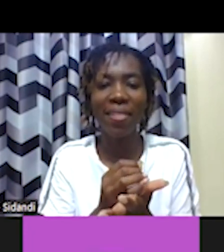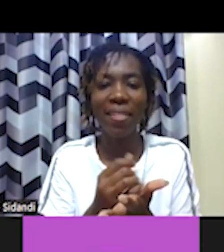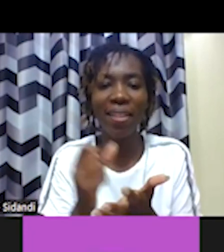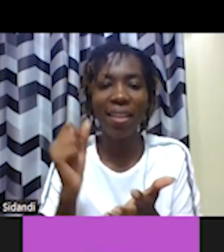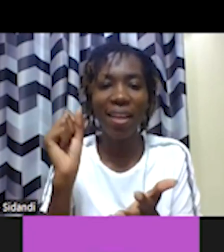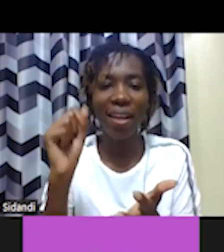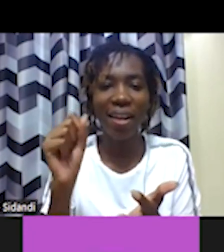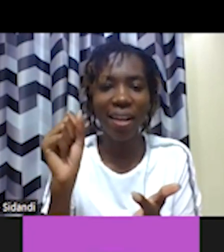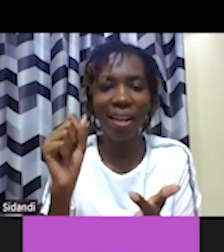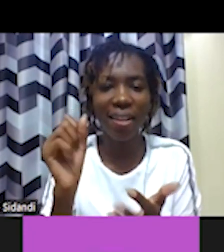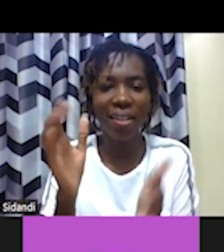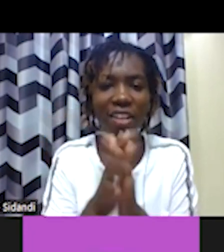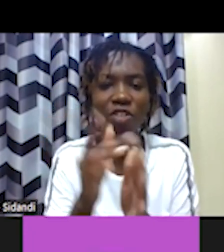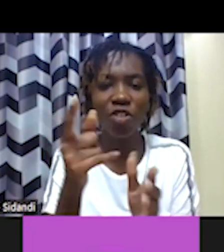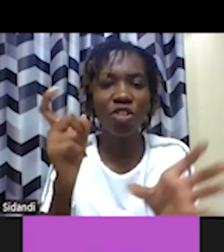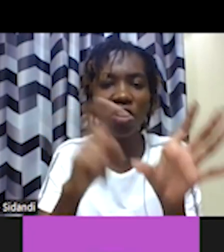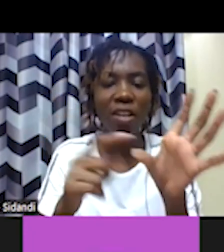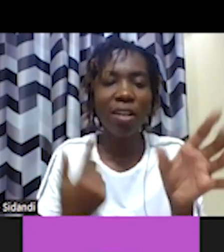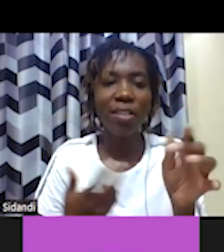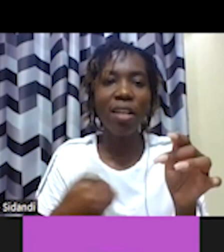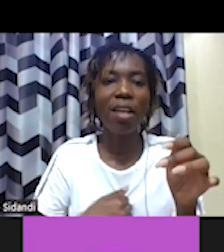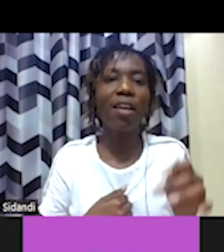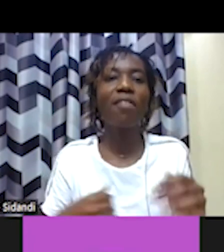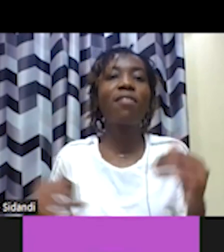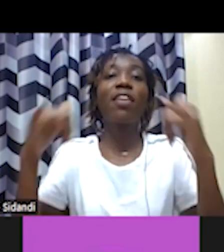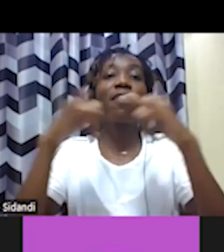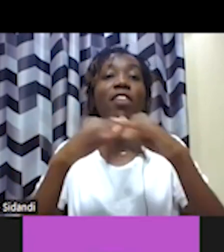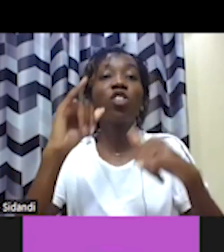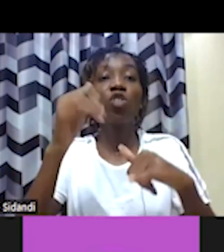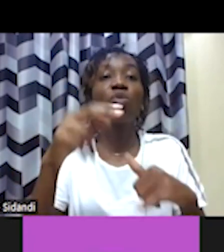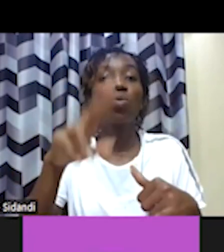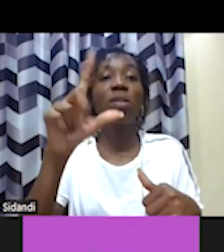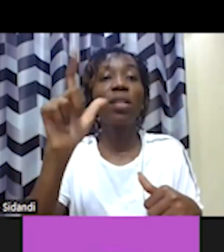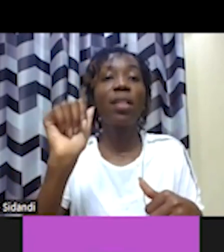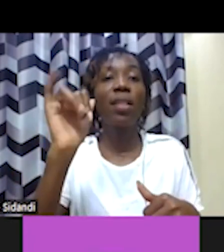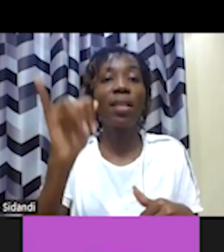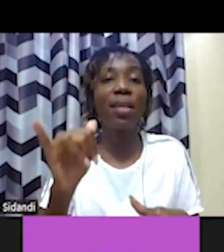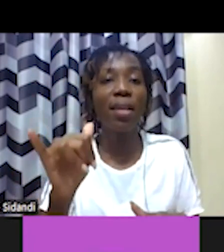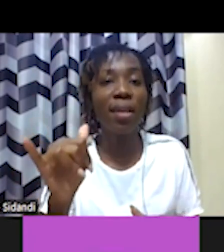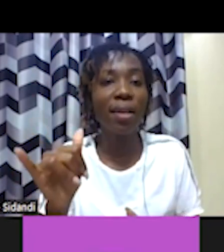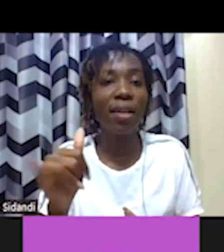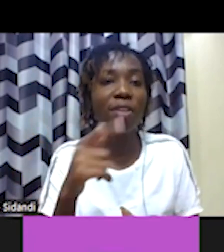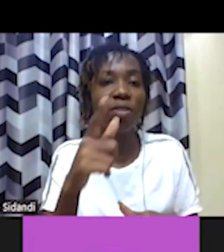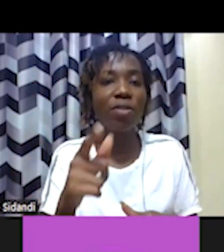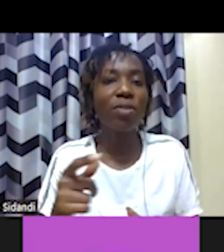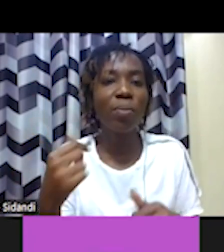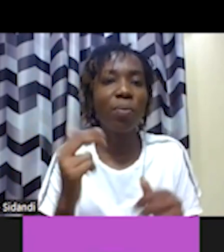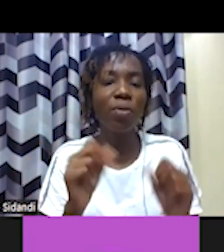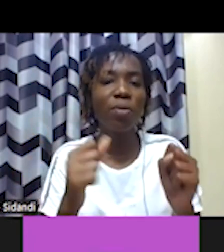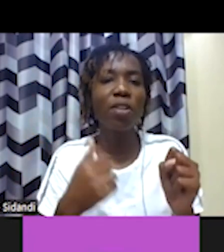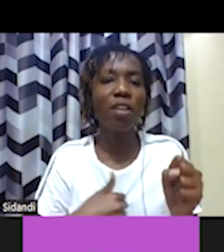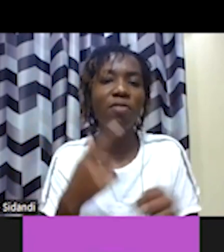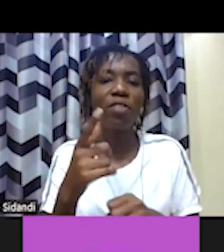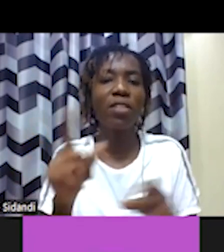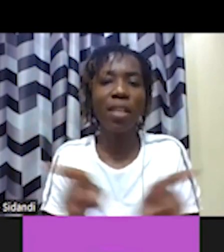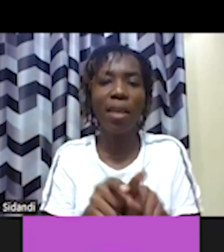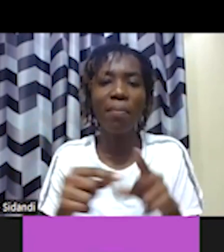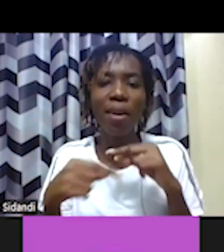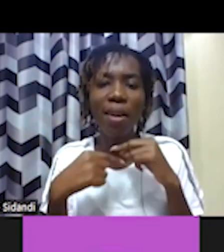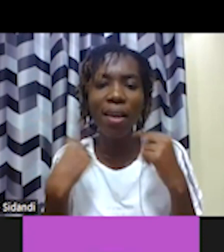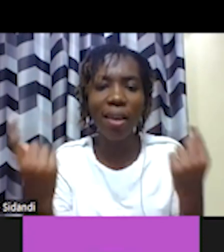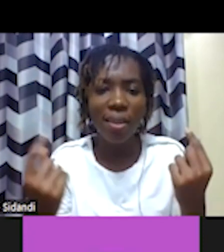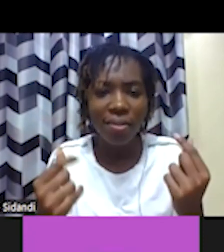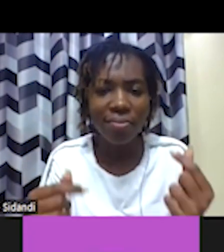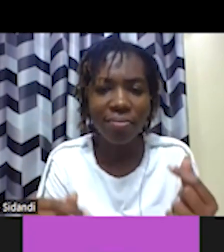Yes, and you should join us. We have an event coming up in July in Sagana, Nokras. Maybe we should have you as a guest. Sagana? You know, you're my